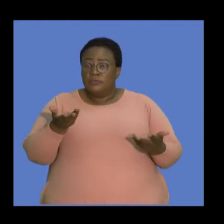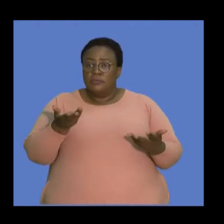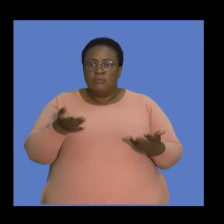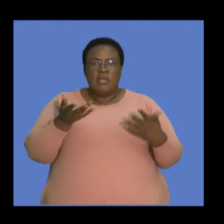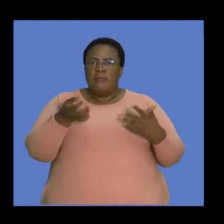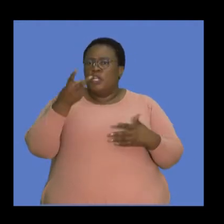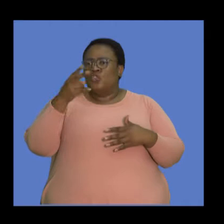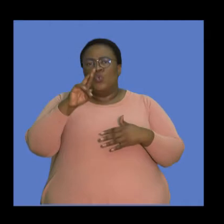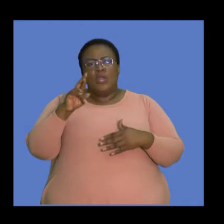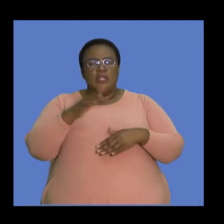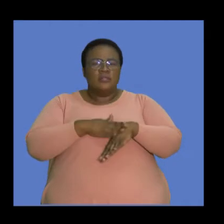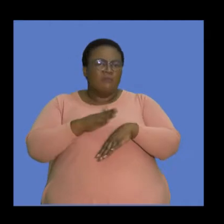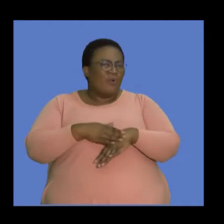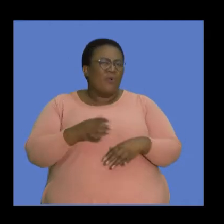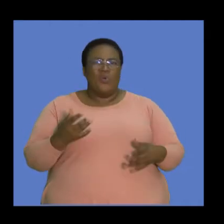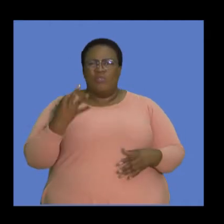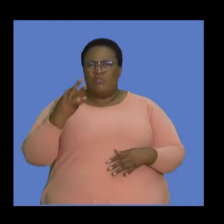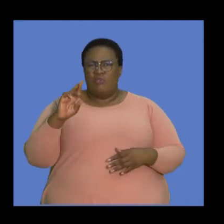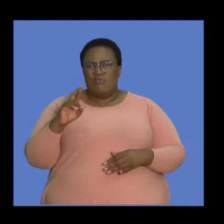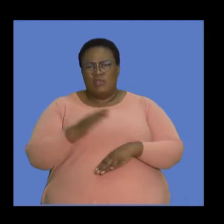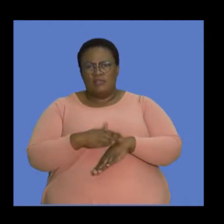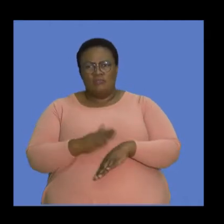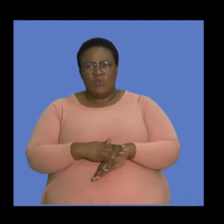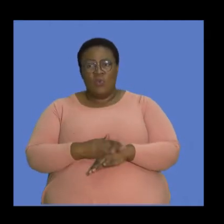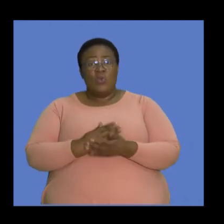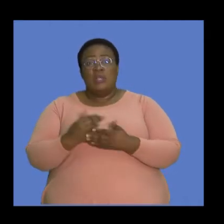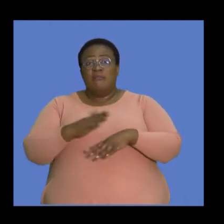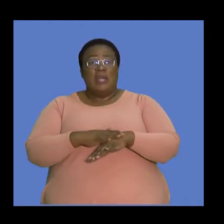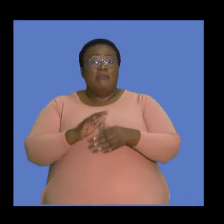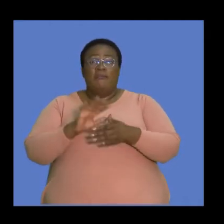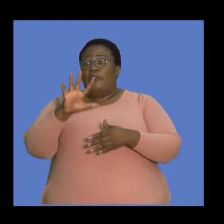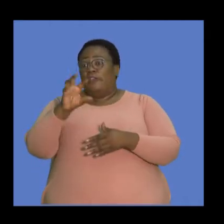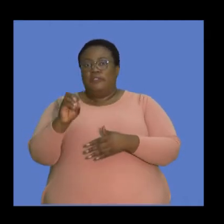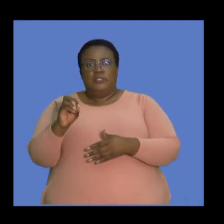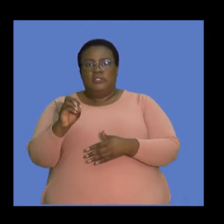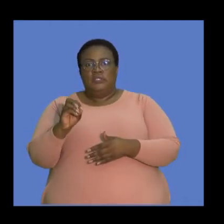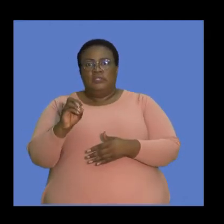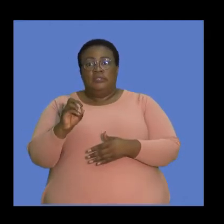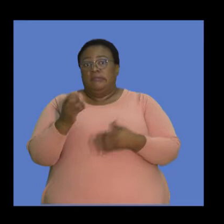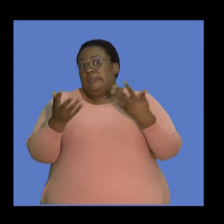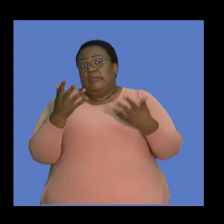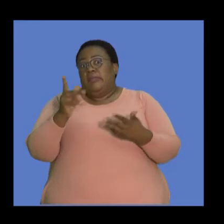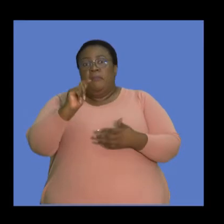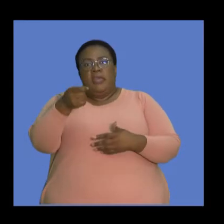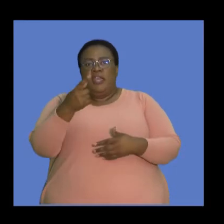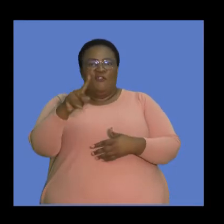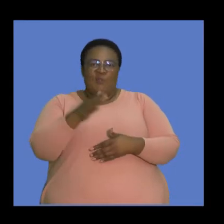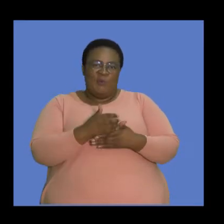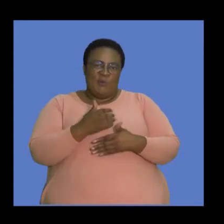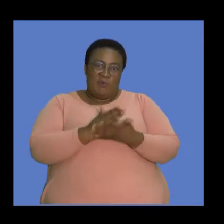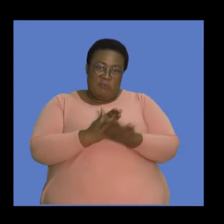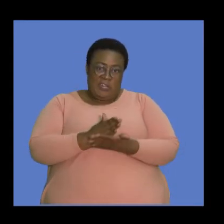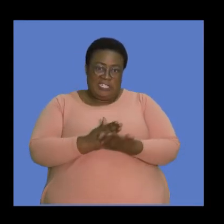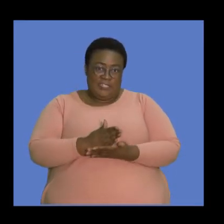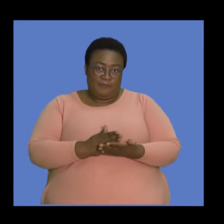maybe 2 rands more, 3 rands more, to a point where it will even get to being 50 rands of us buying bread. But